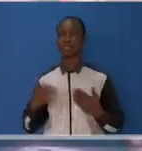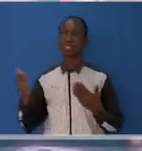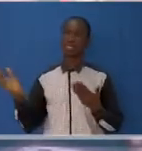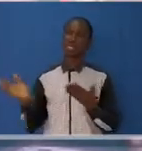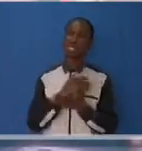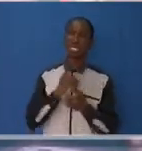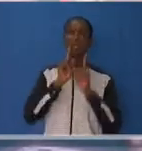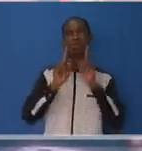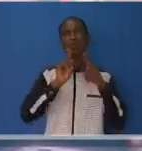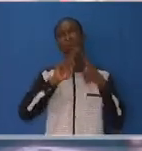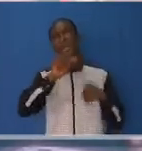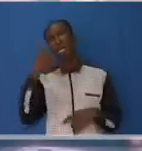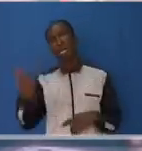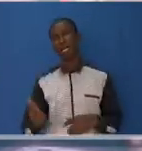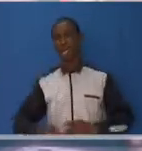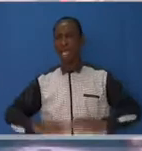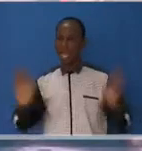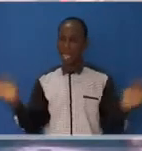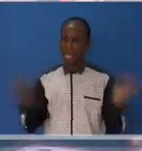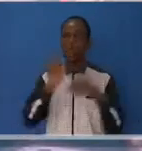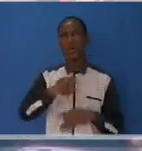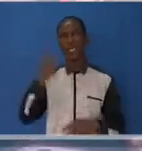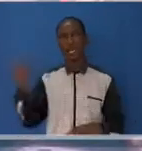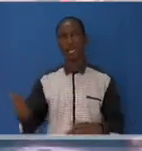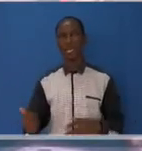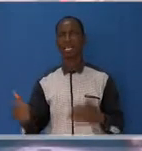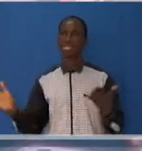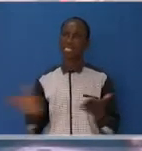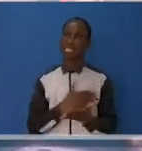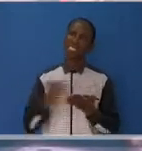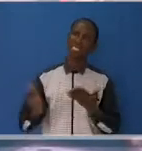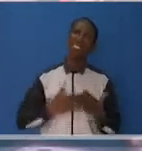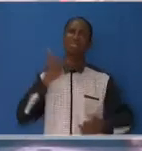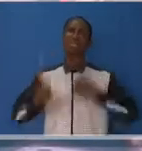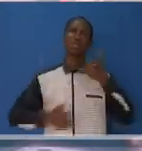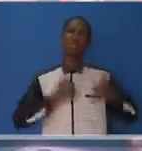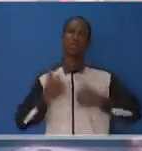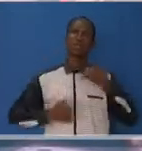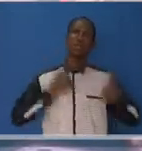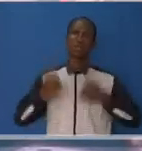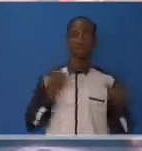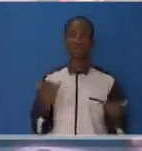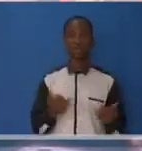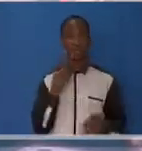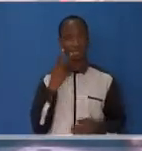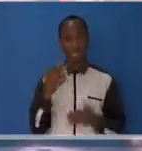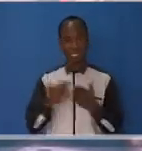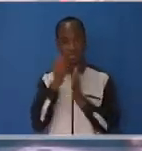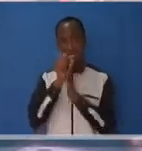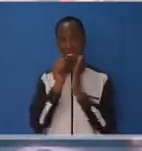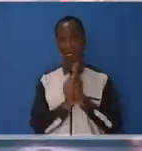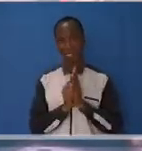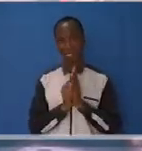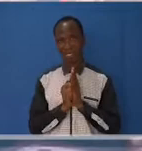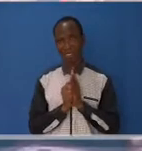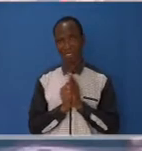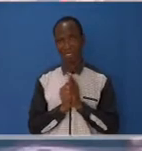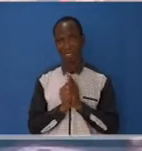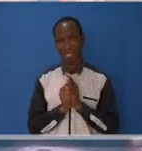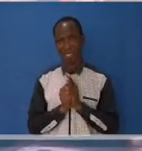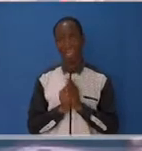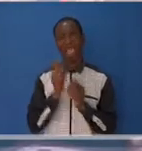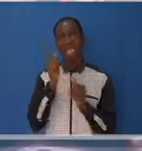2 year mufo. Ni ento nyum a adum wo ya kuma mumman yankopon enti sa wo ya pamfo fro bremu a ebru bia